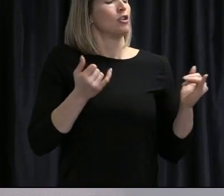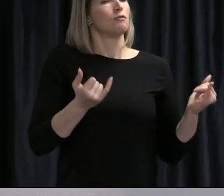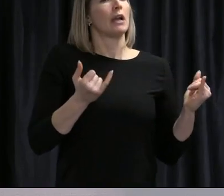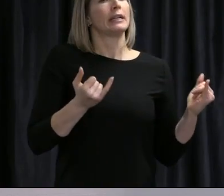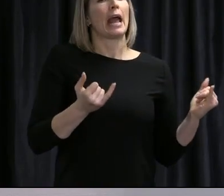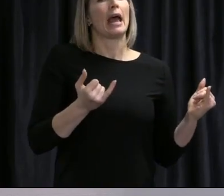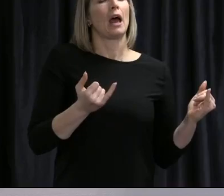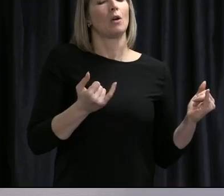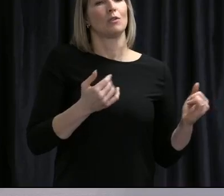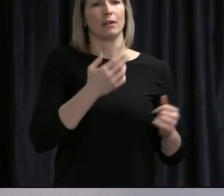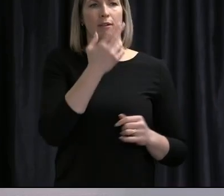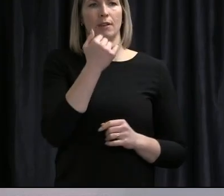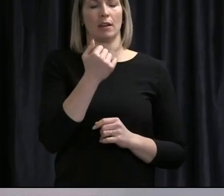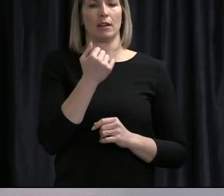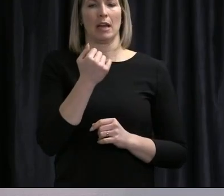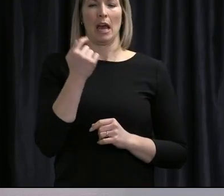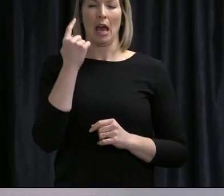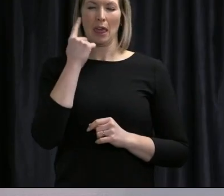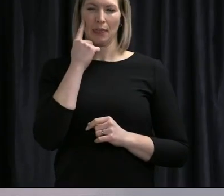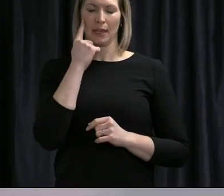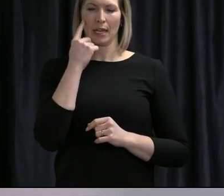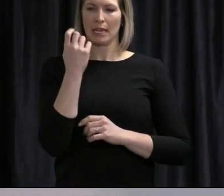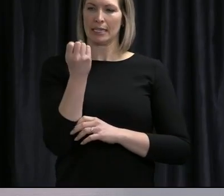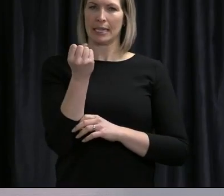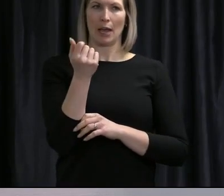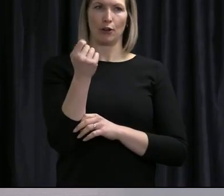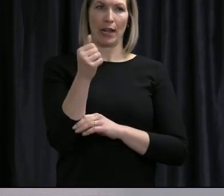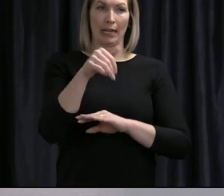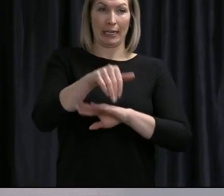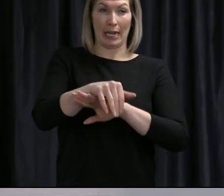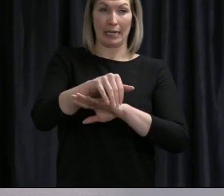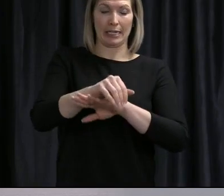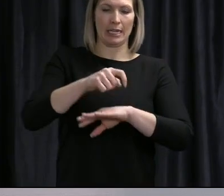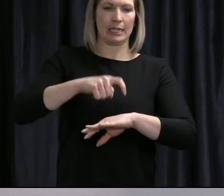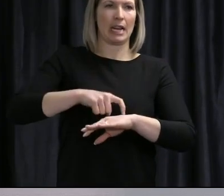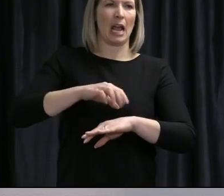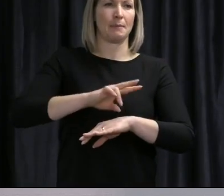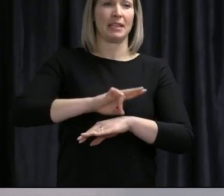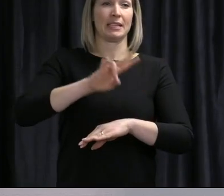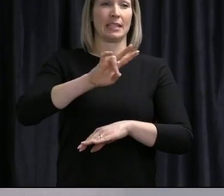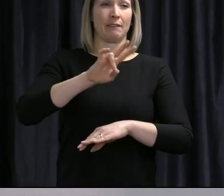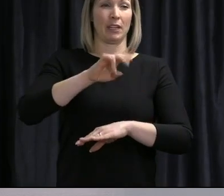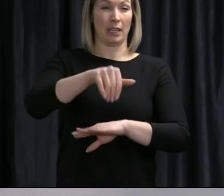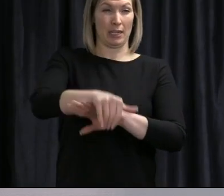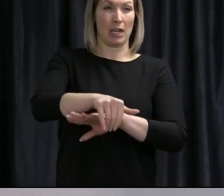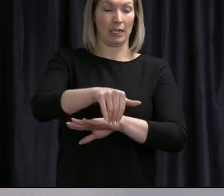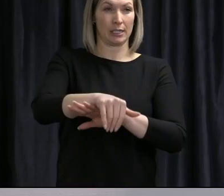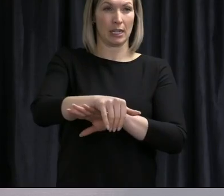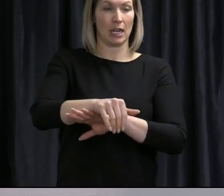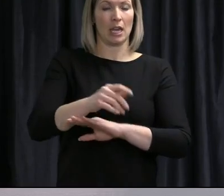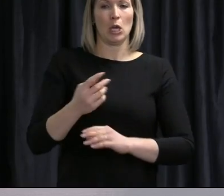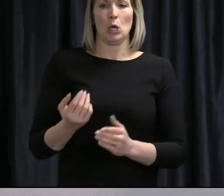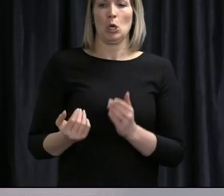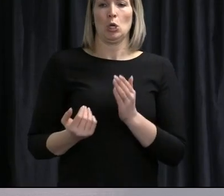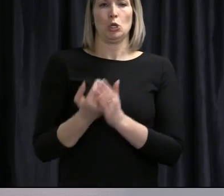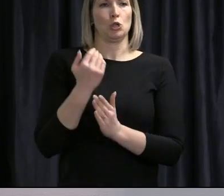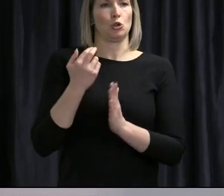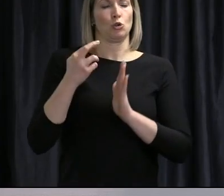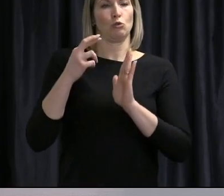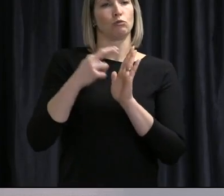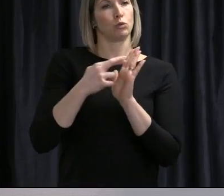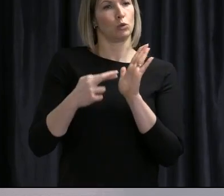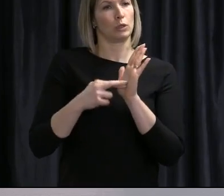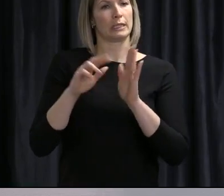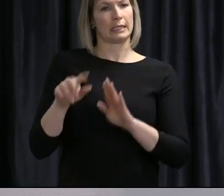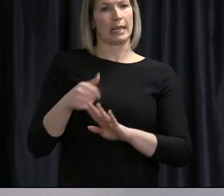Prior to 7 p.m., I think, on Saturday, there was a different set of requirements in place than